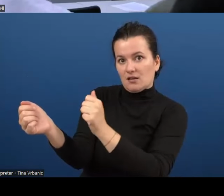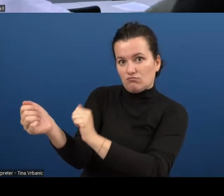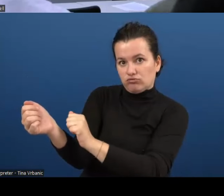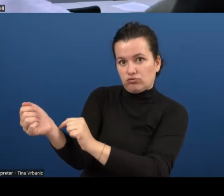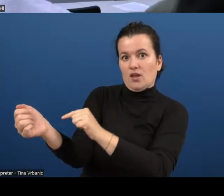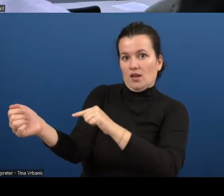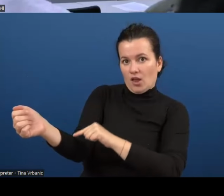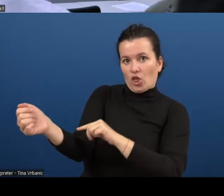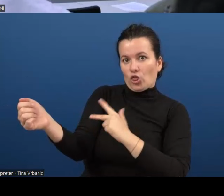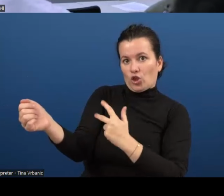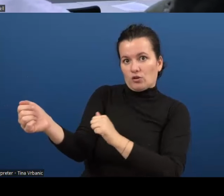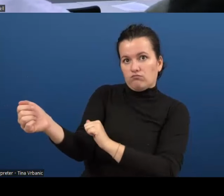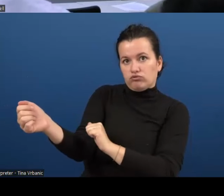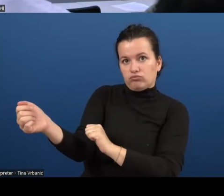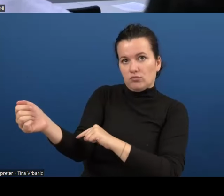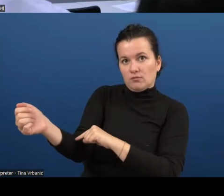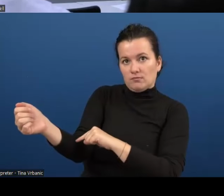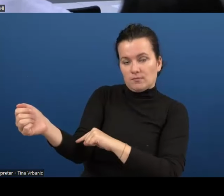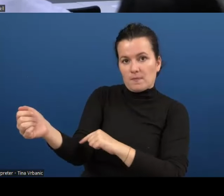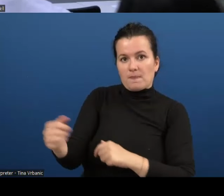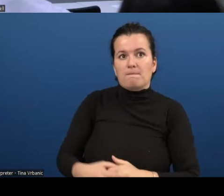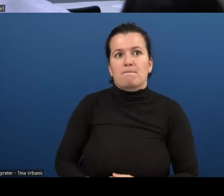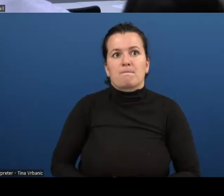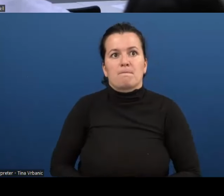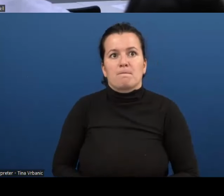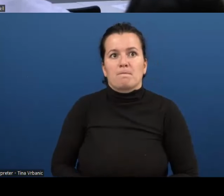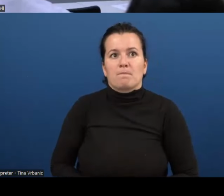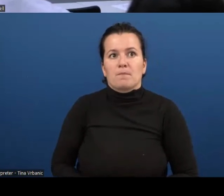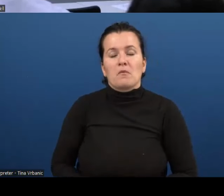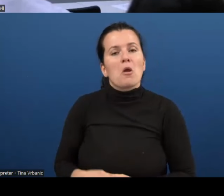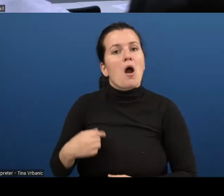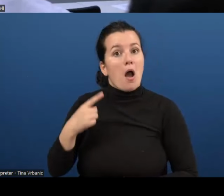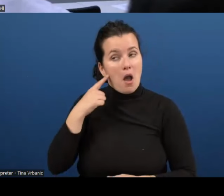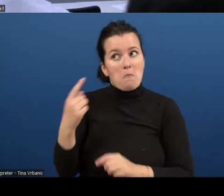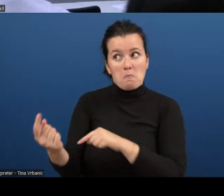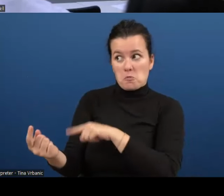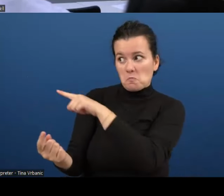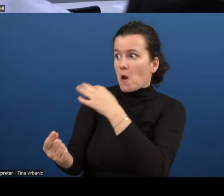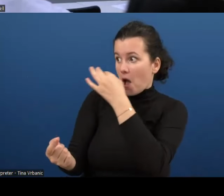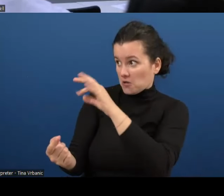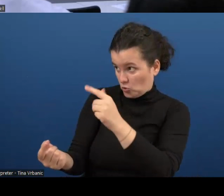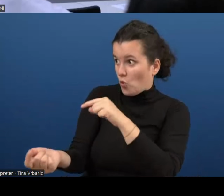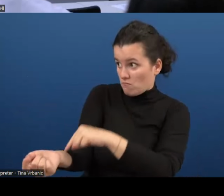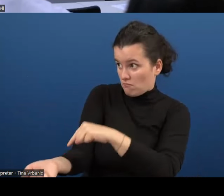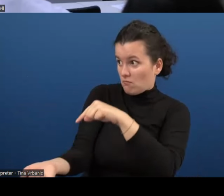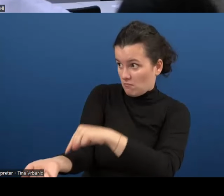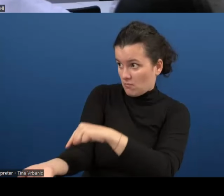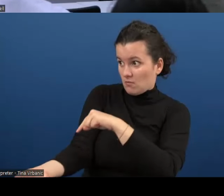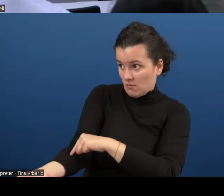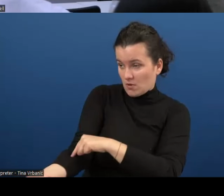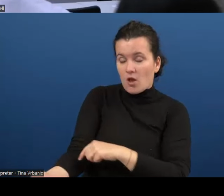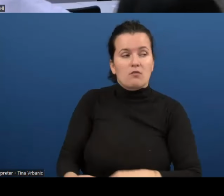but you can also do it with more. This is not how it feels. How it feels is something more